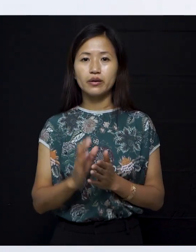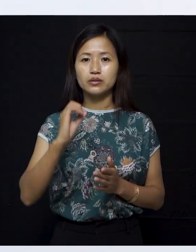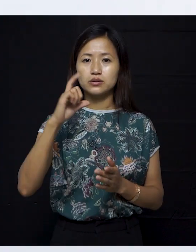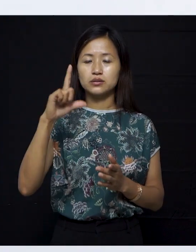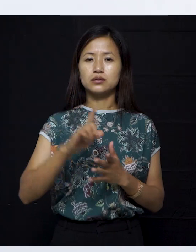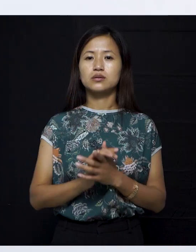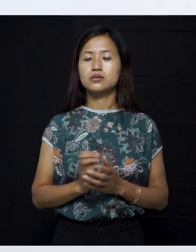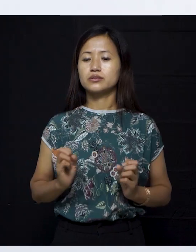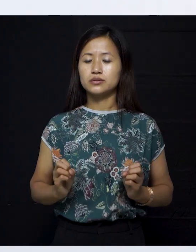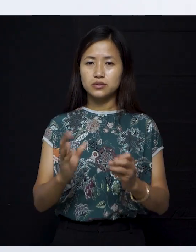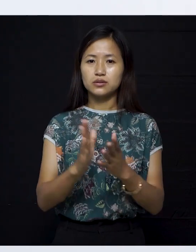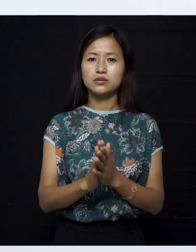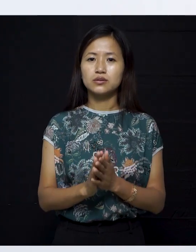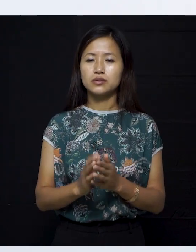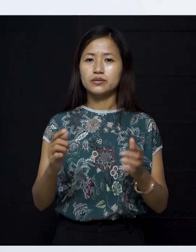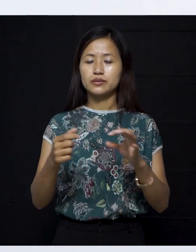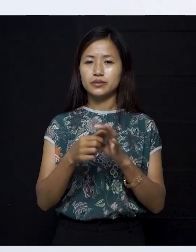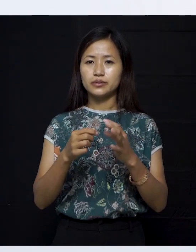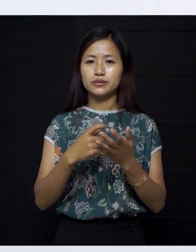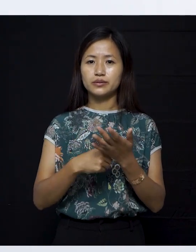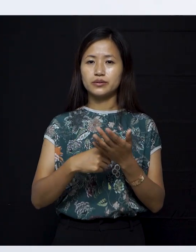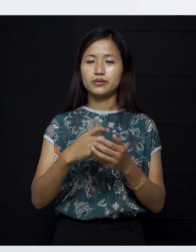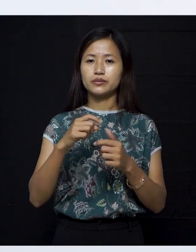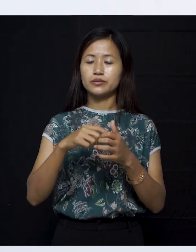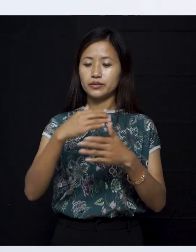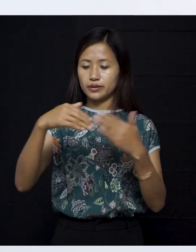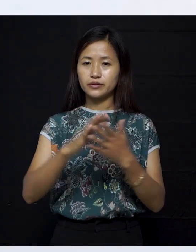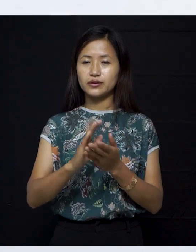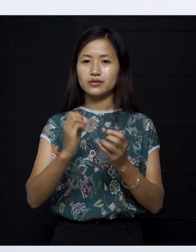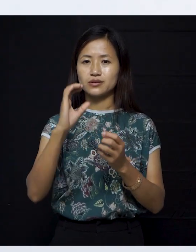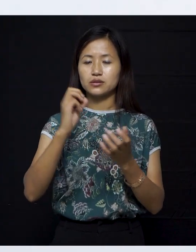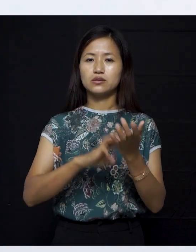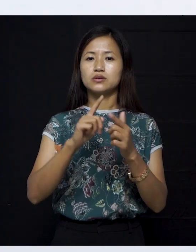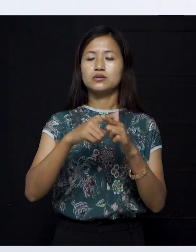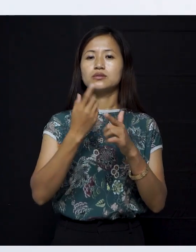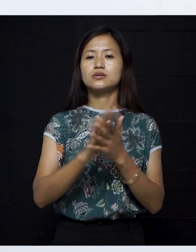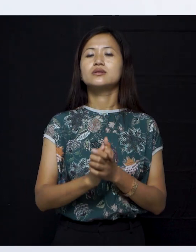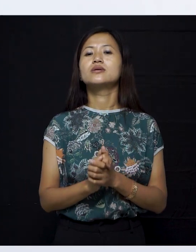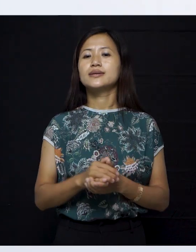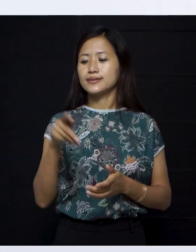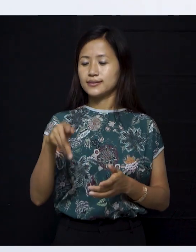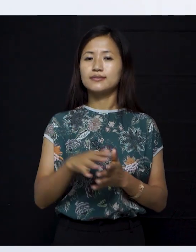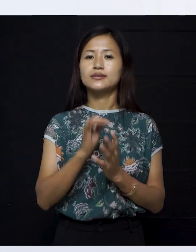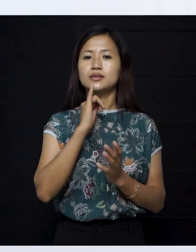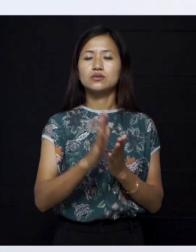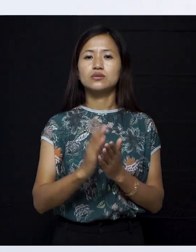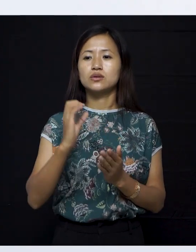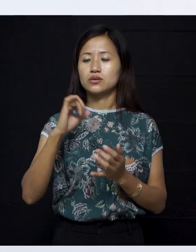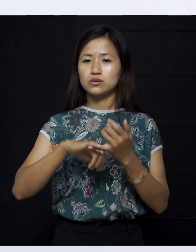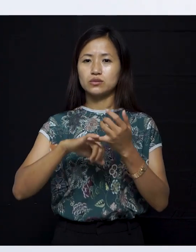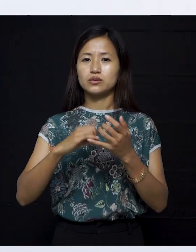which will start with a relative conjunction, and you will know that it is subordinate